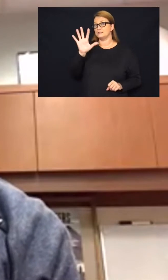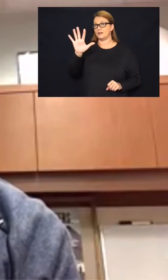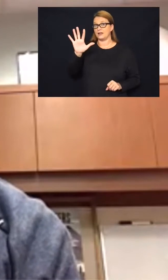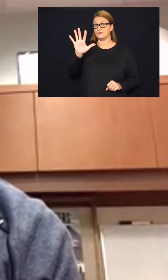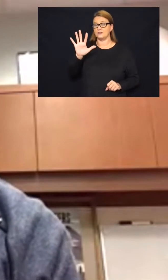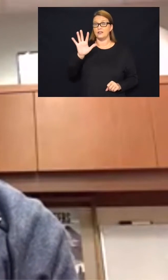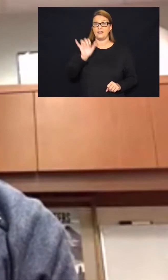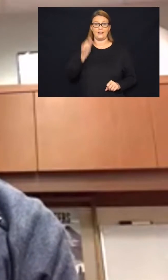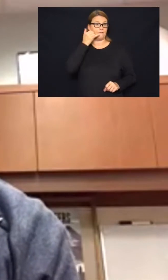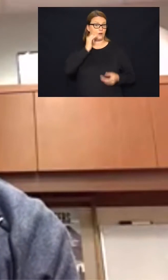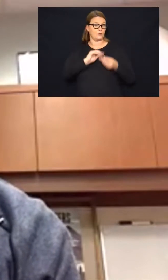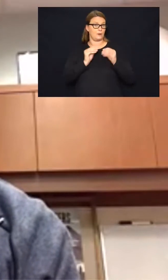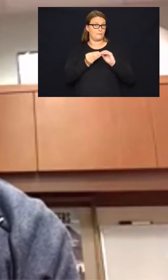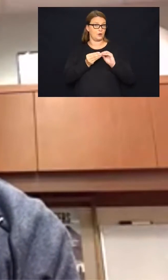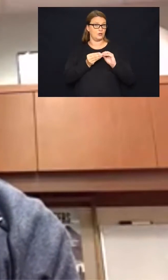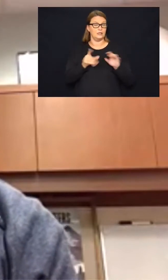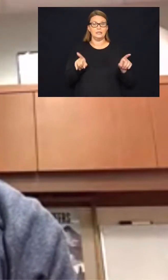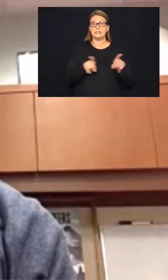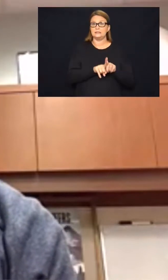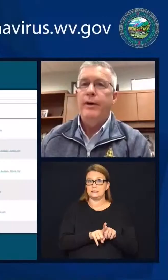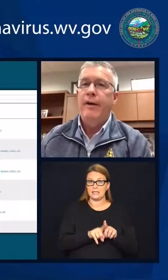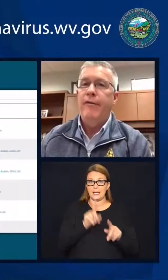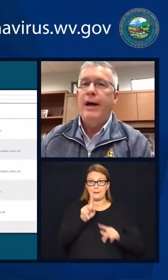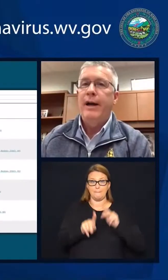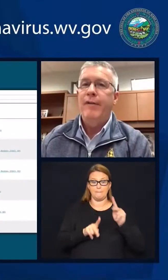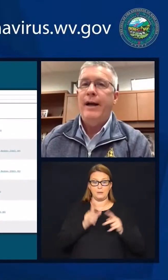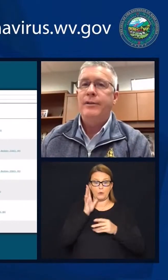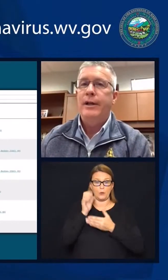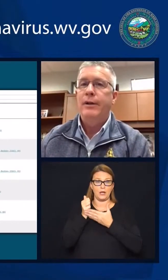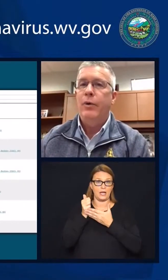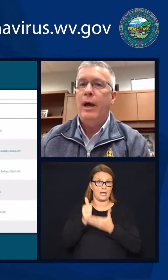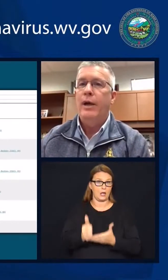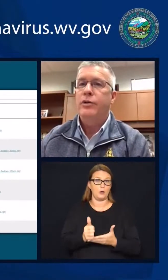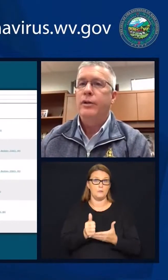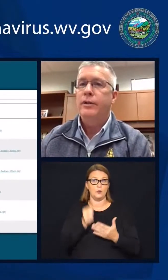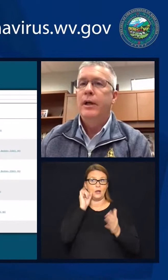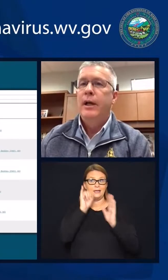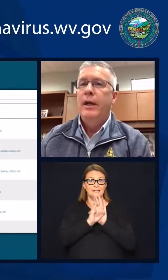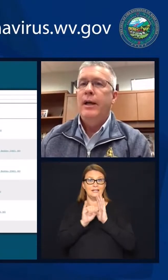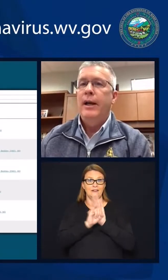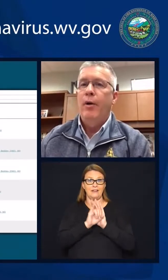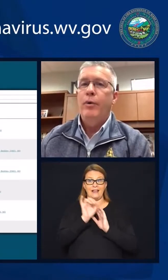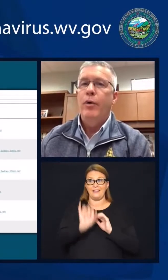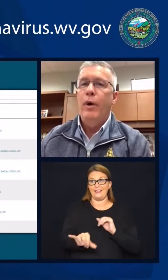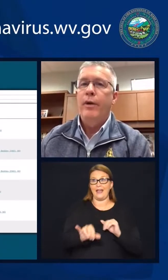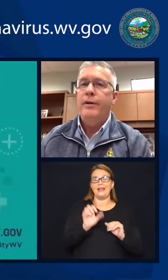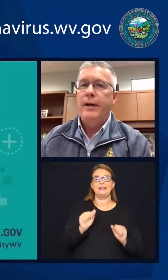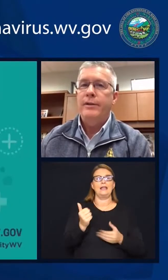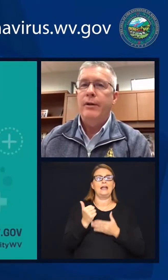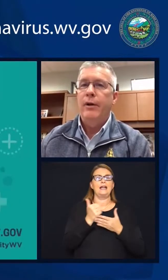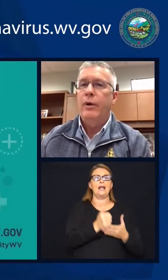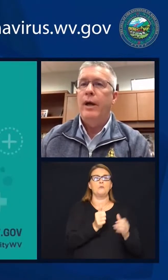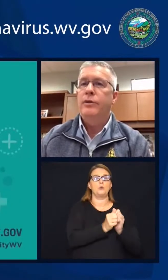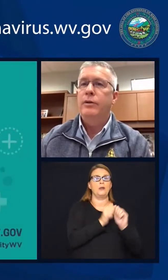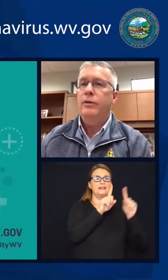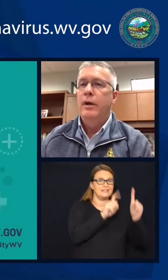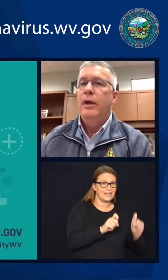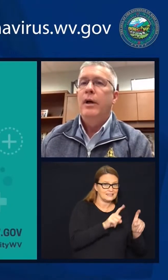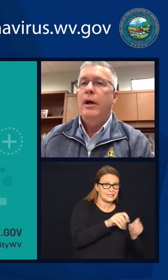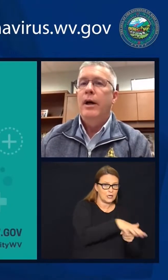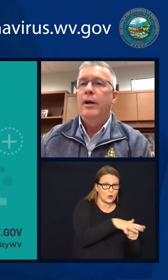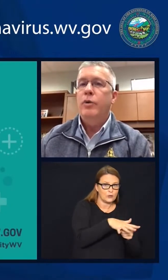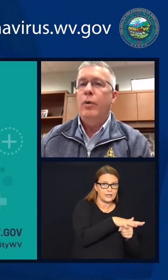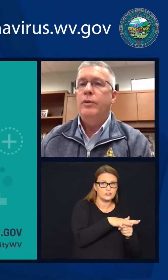1-833-734-0965 number, and the same folks that help you with identifying vaccine locations can help you with testing